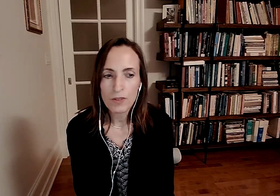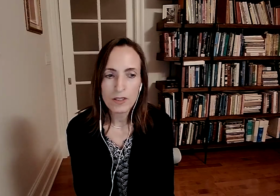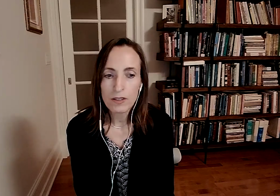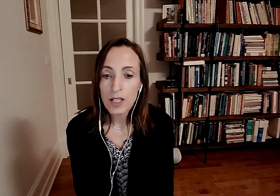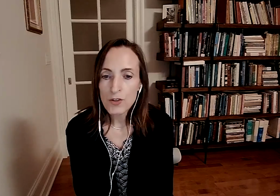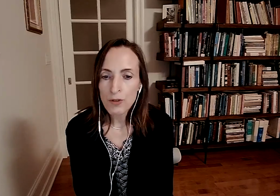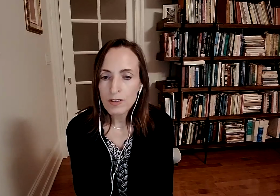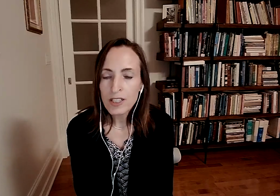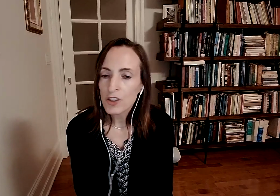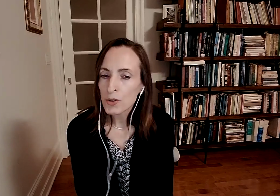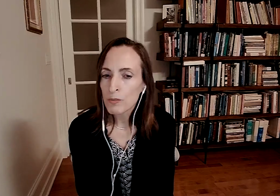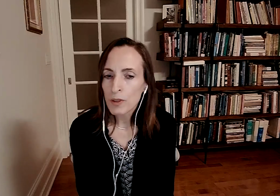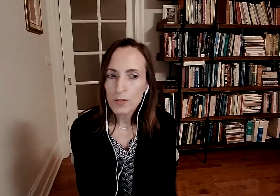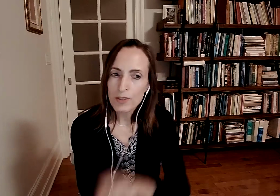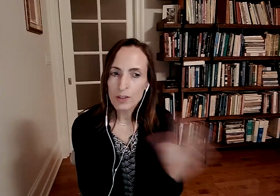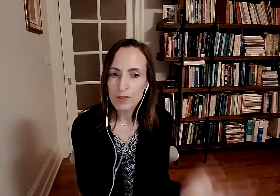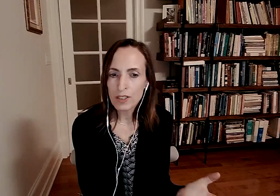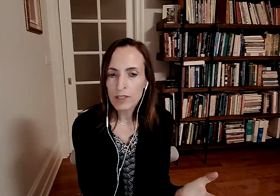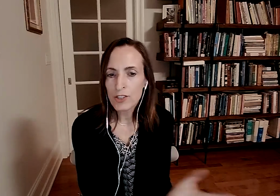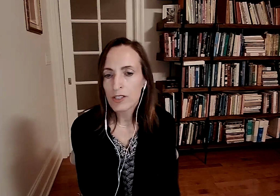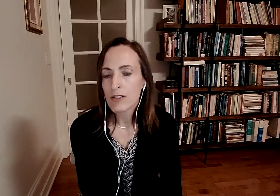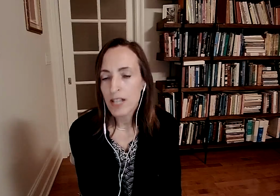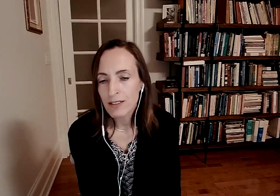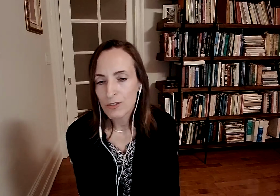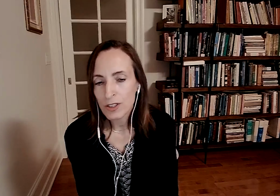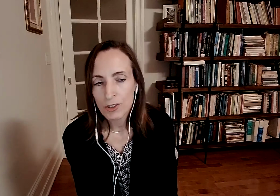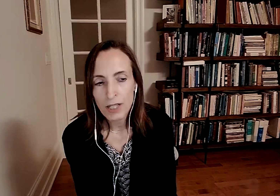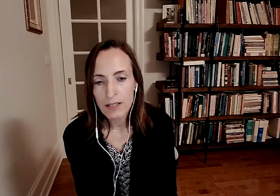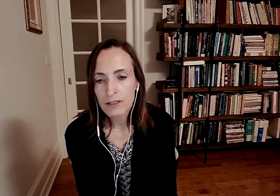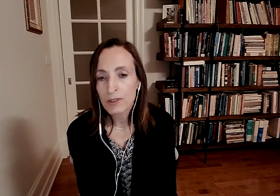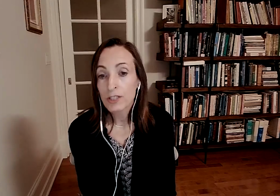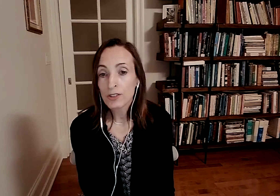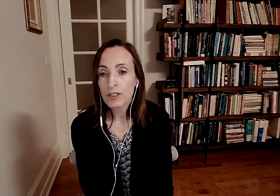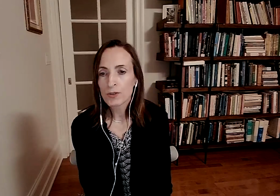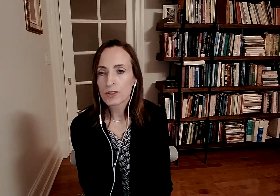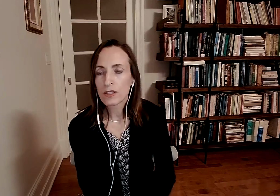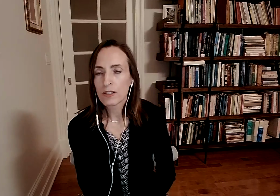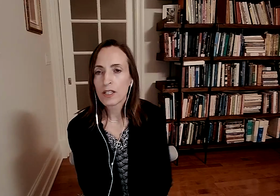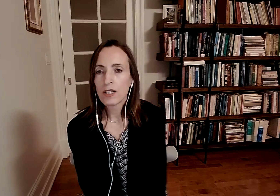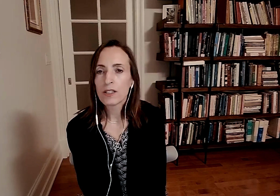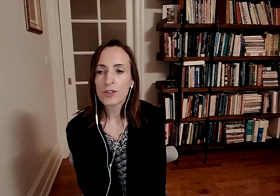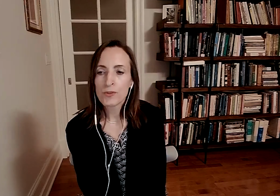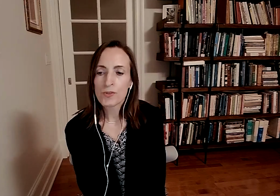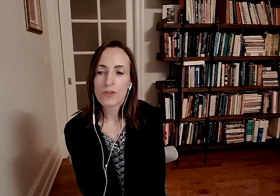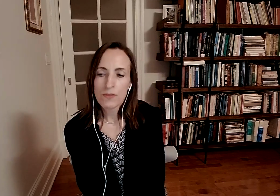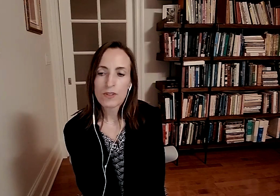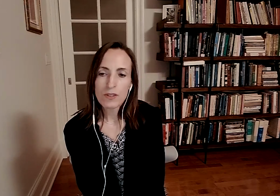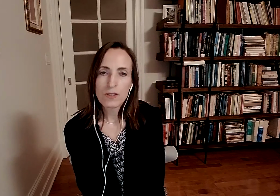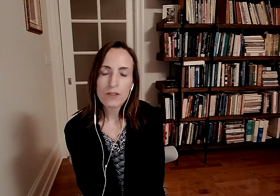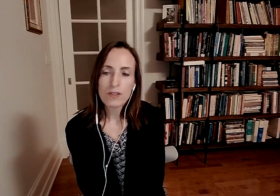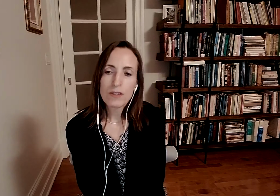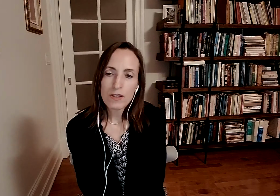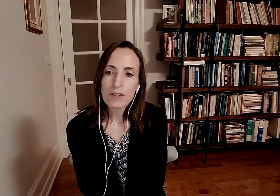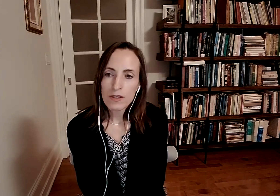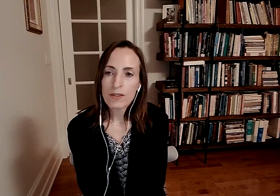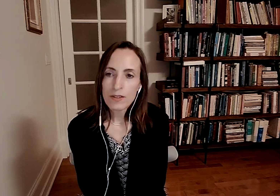more strongly cued, both in relation to the syntactic structure and in relation to the acoustic cues.